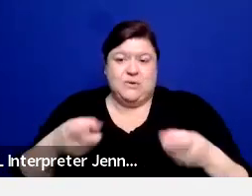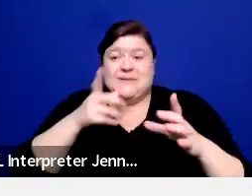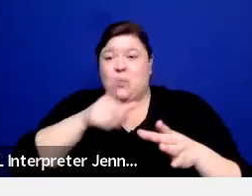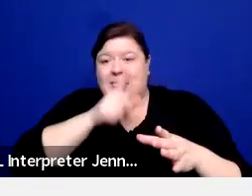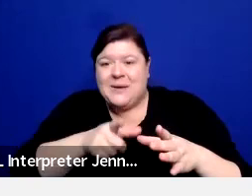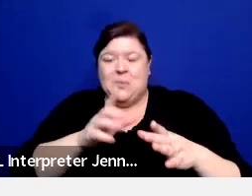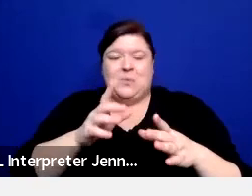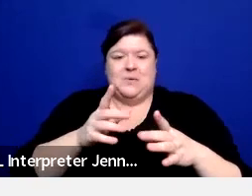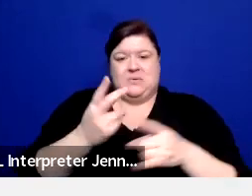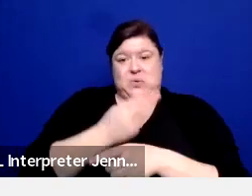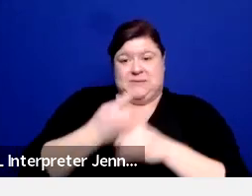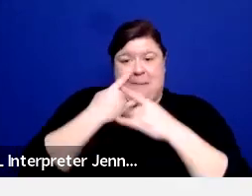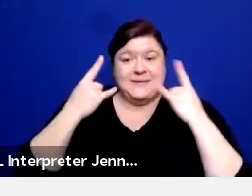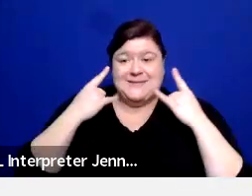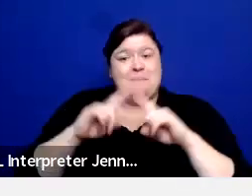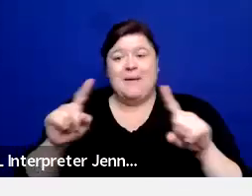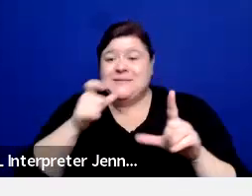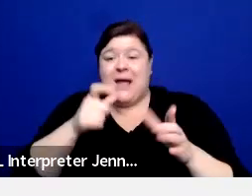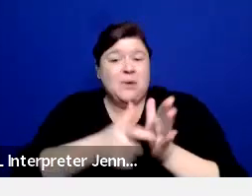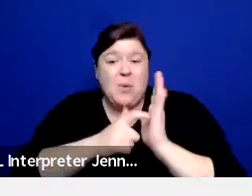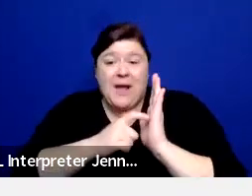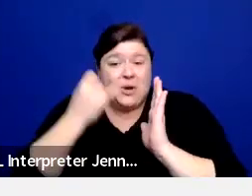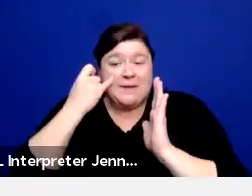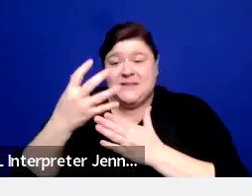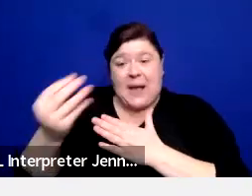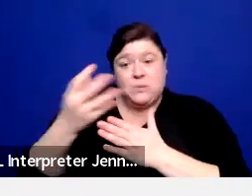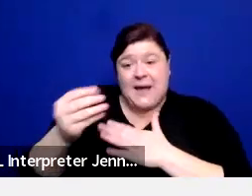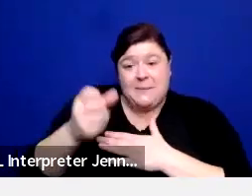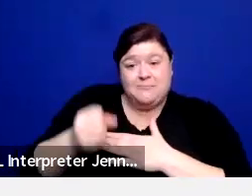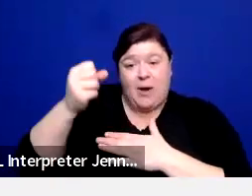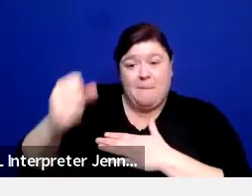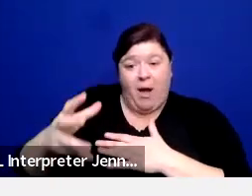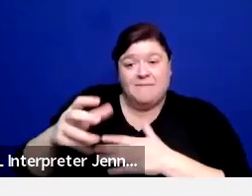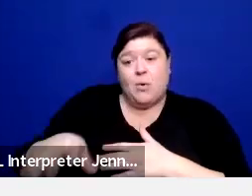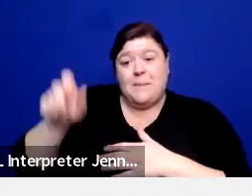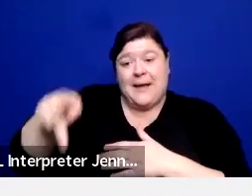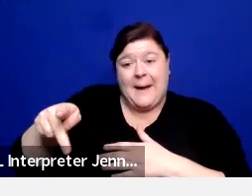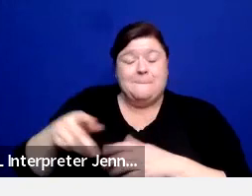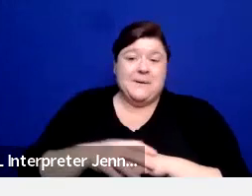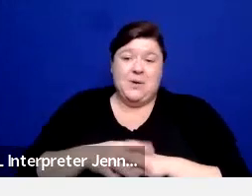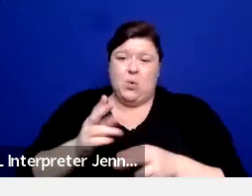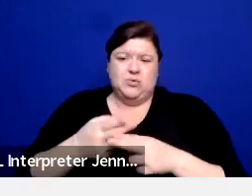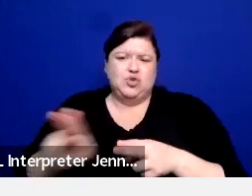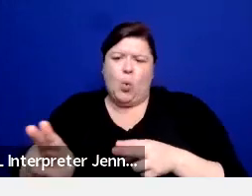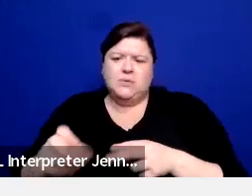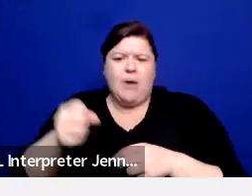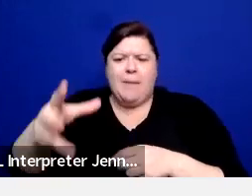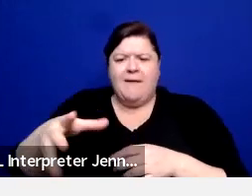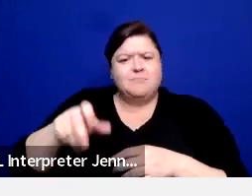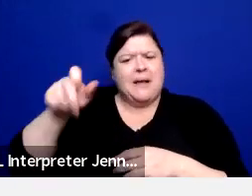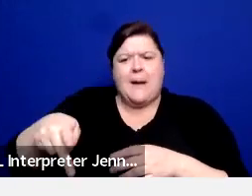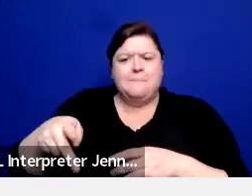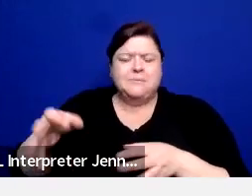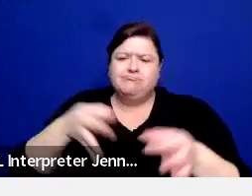the risk, but is not required if there's outdoor drop off and pickup, or if there's a very quick and short drop off and pickup